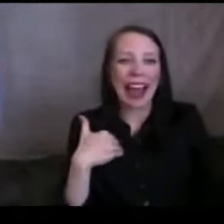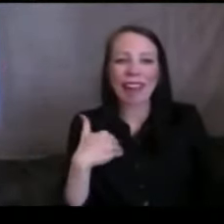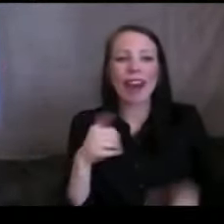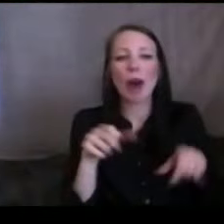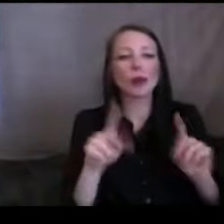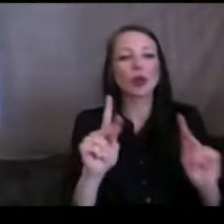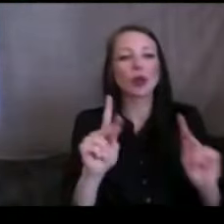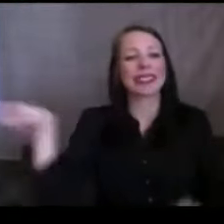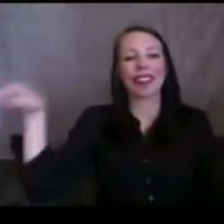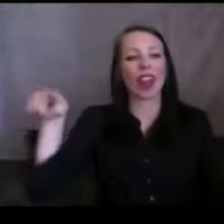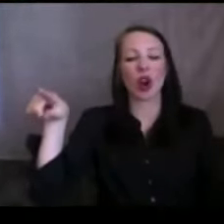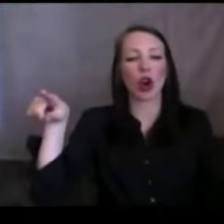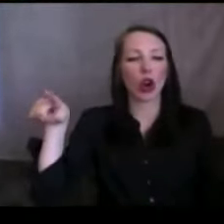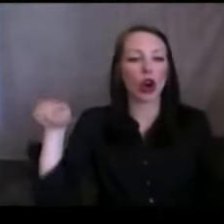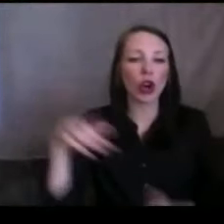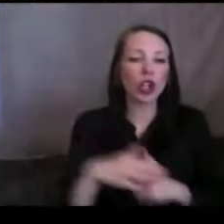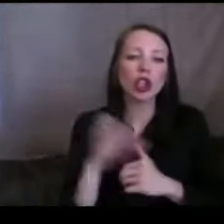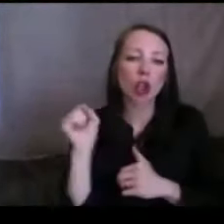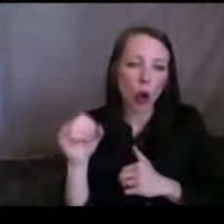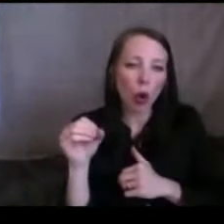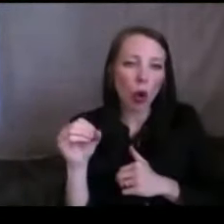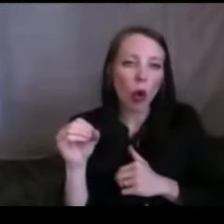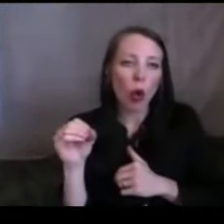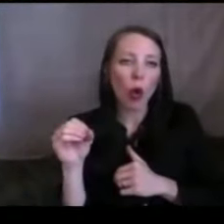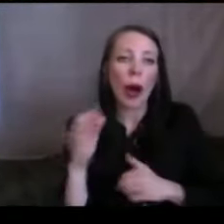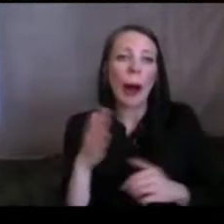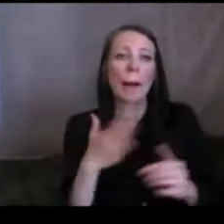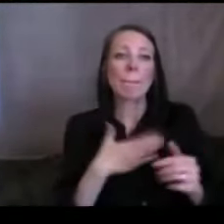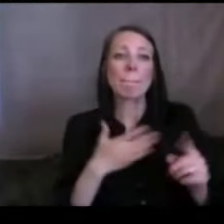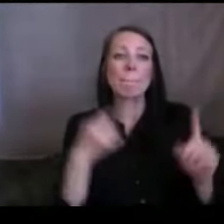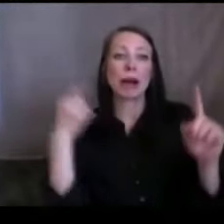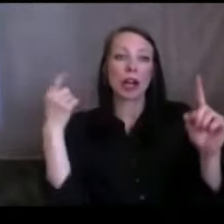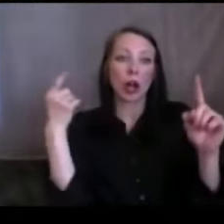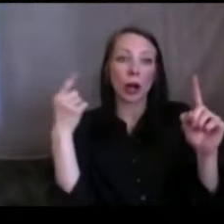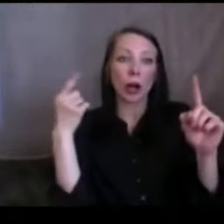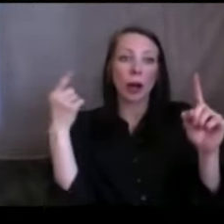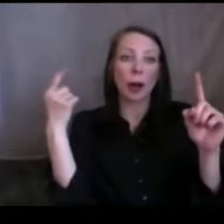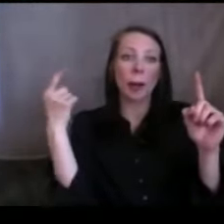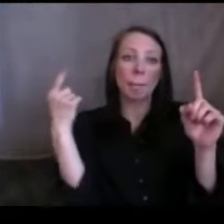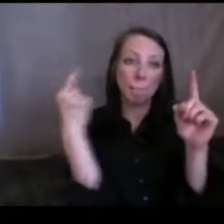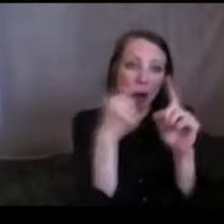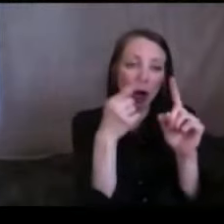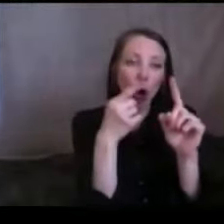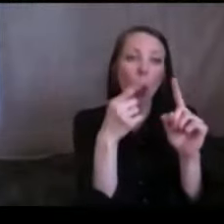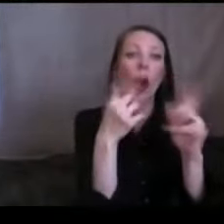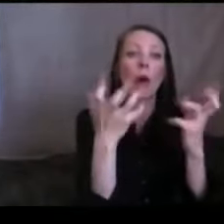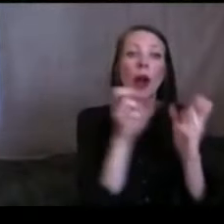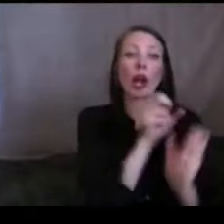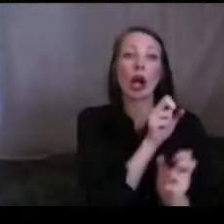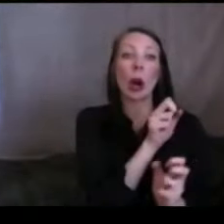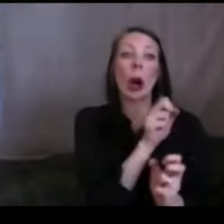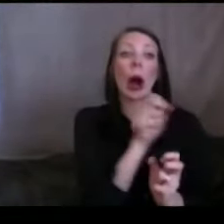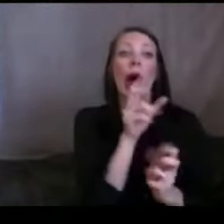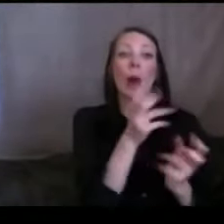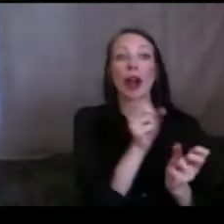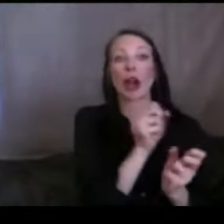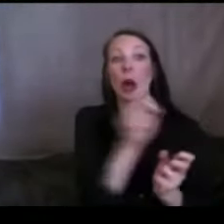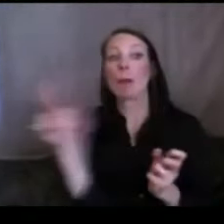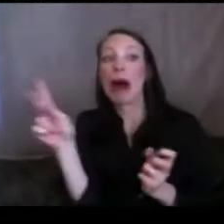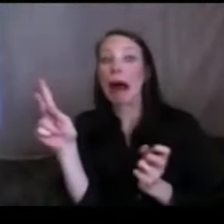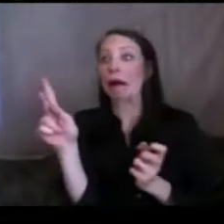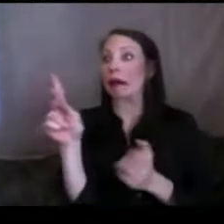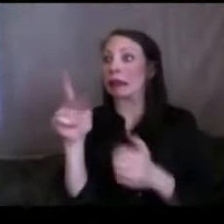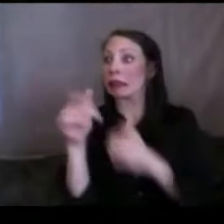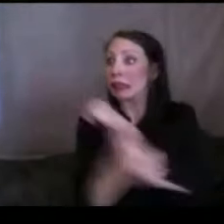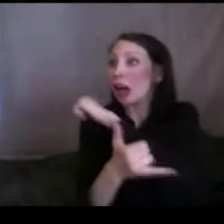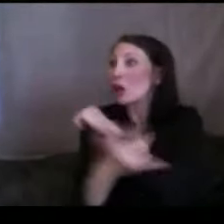opportunity going to school because my goal is to get back to my country as soon as possible to get married with her, you know.